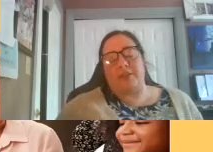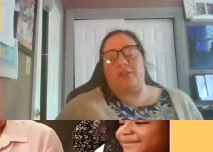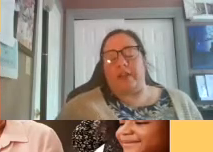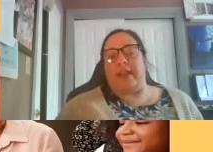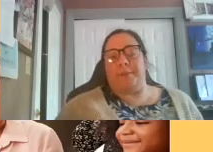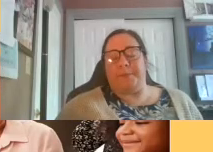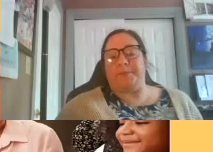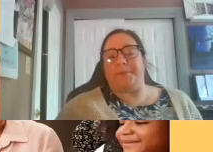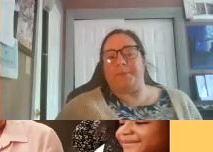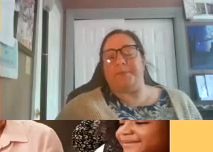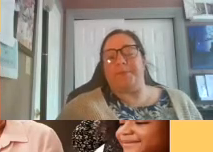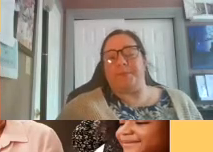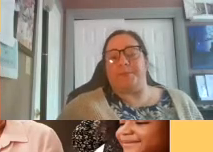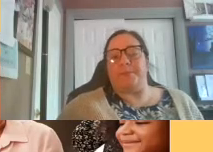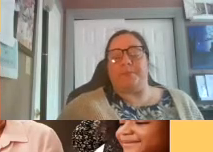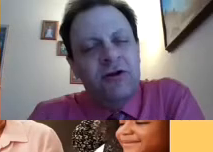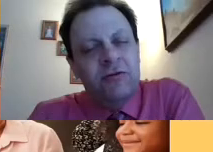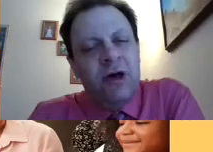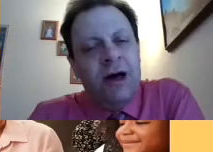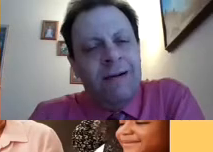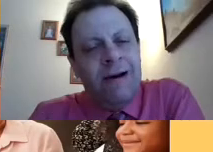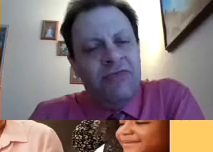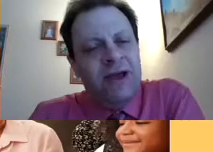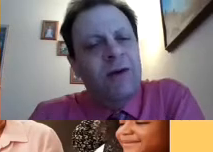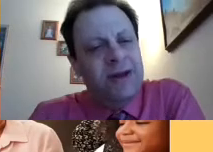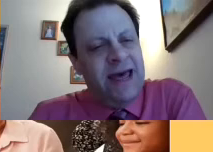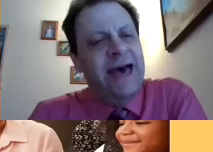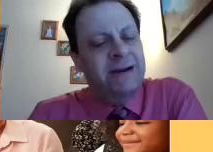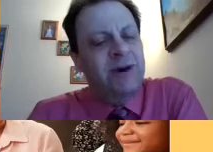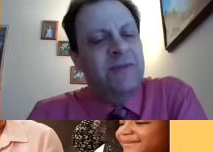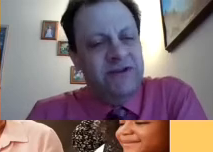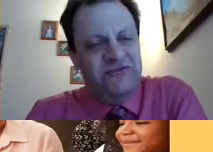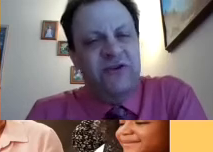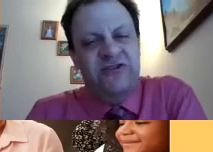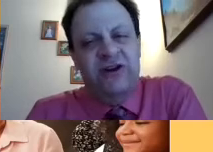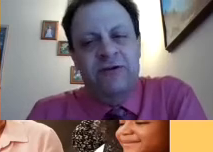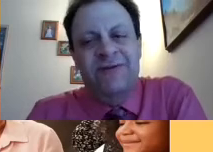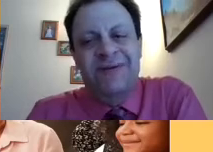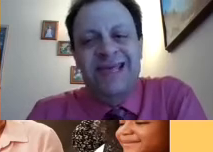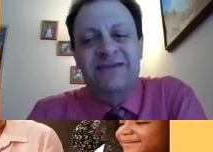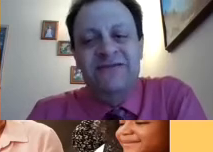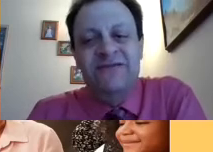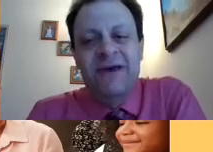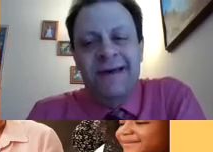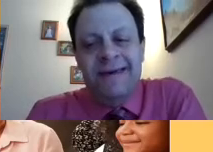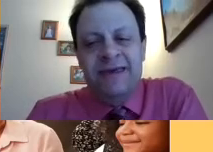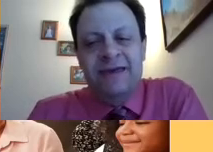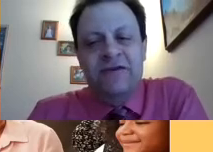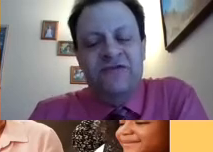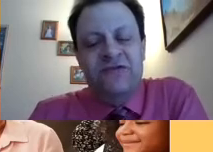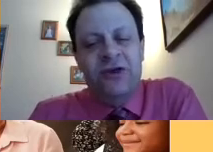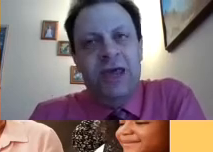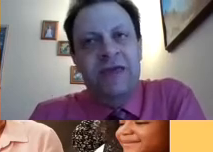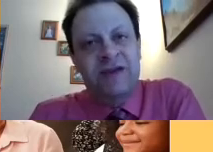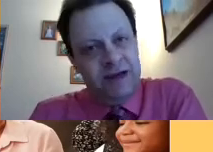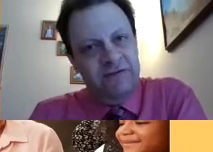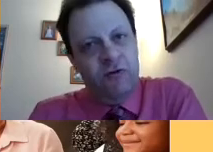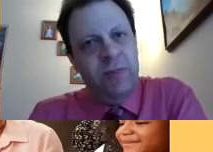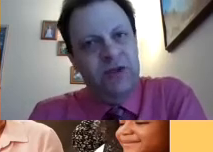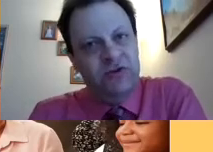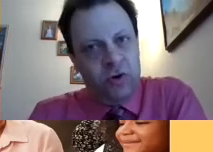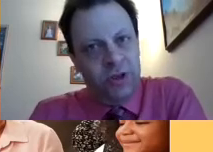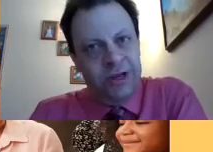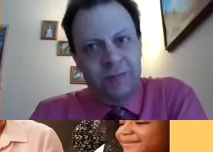So it's tricky. Correct. The other thing I wanted to add about the discretionary release is it's